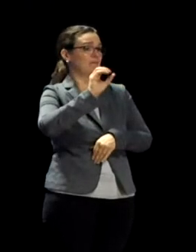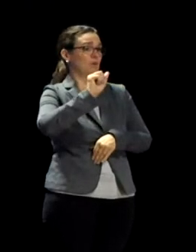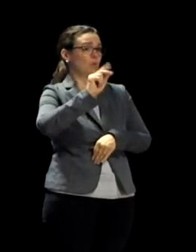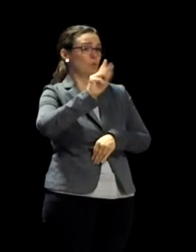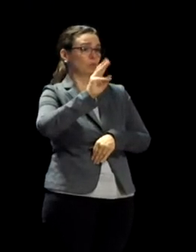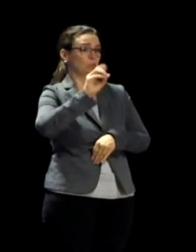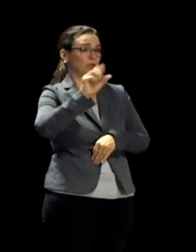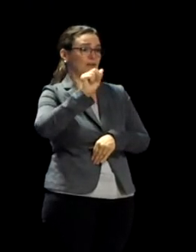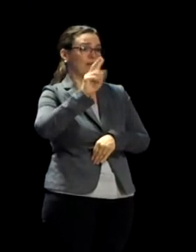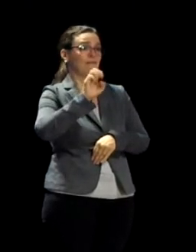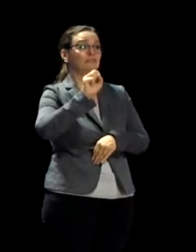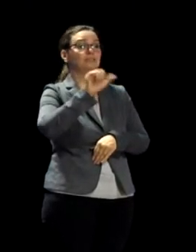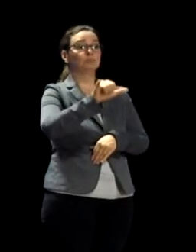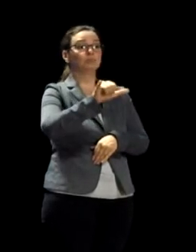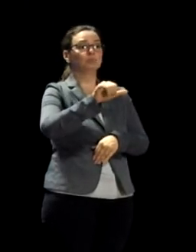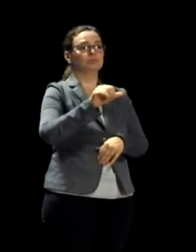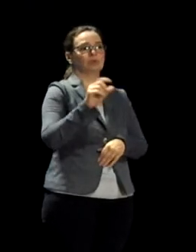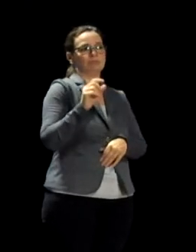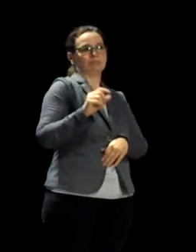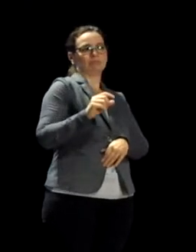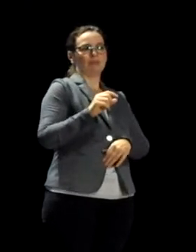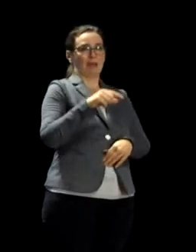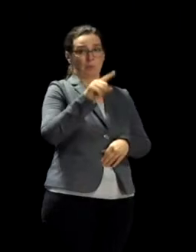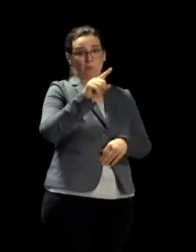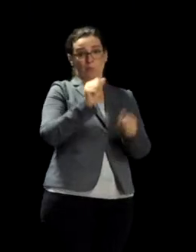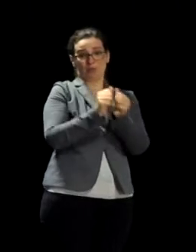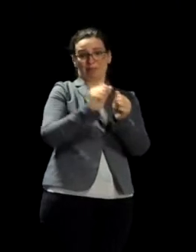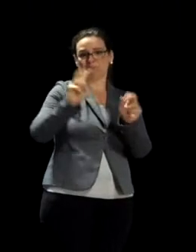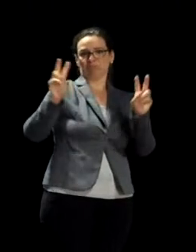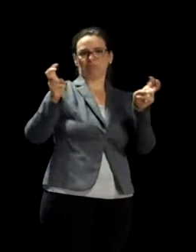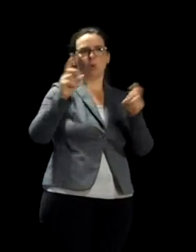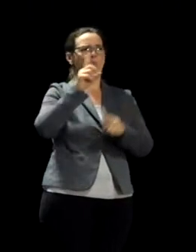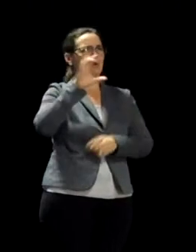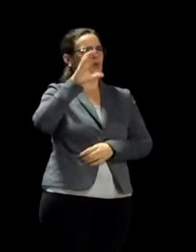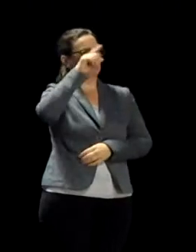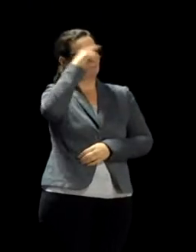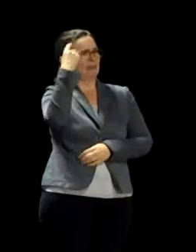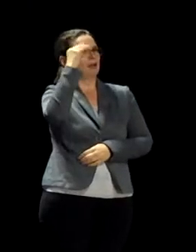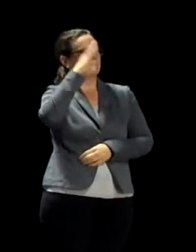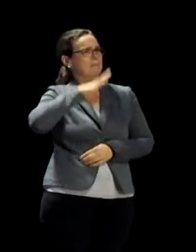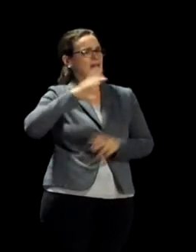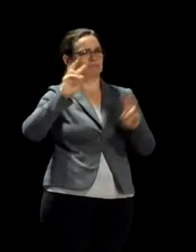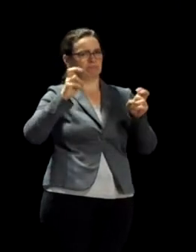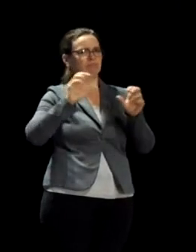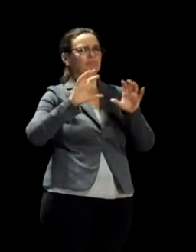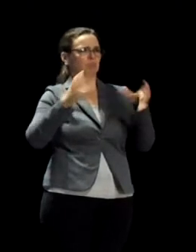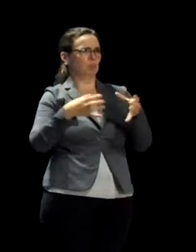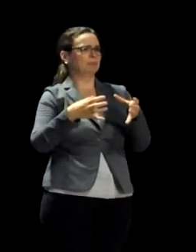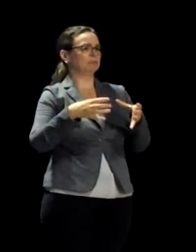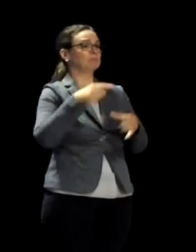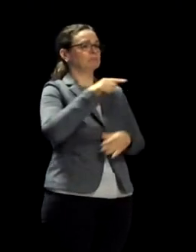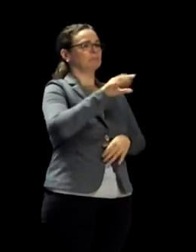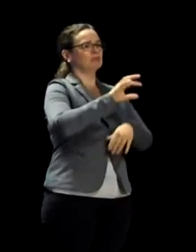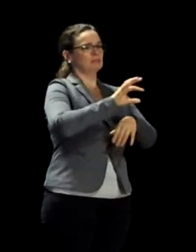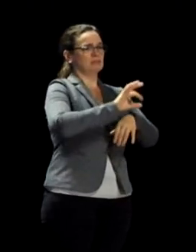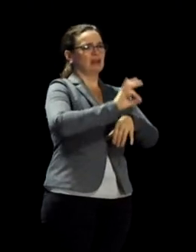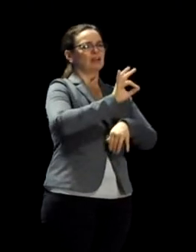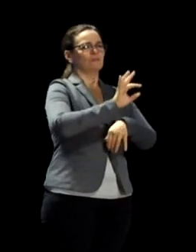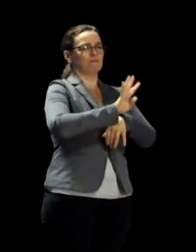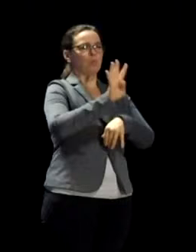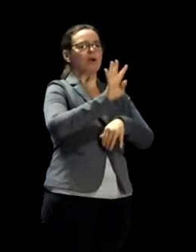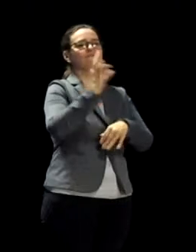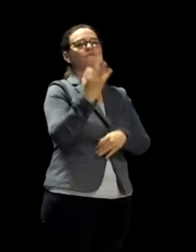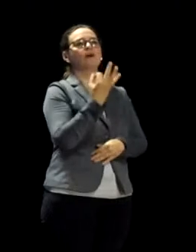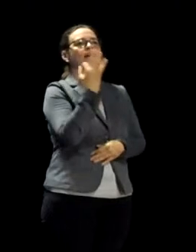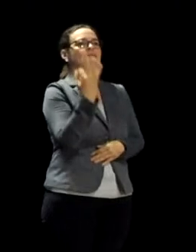Men, and I want to thank them for doing this. The testing will be from 9 to 4. If you want